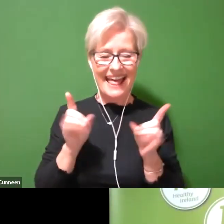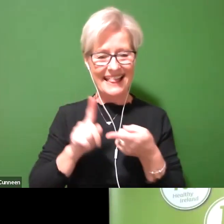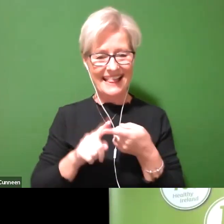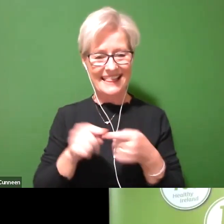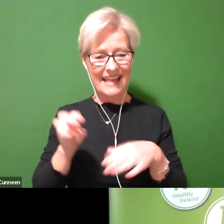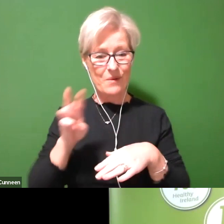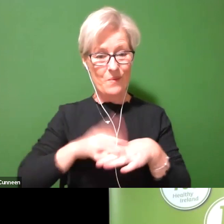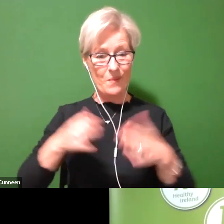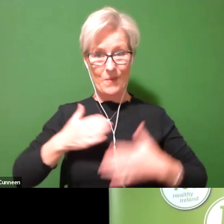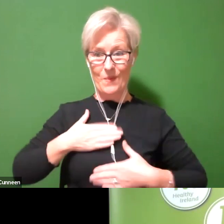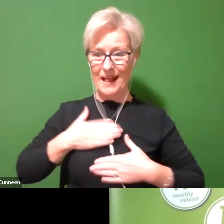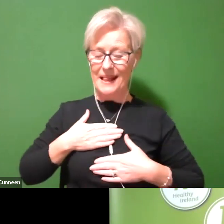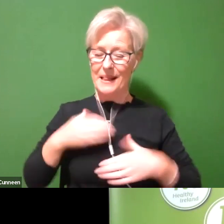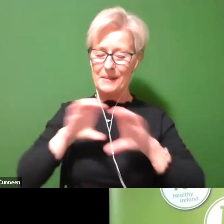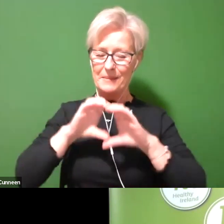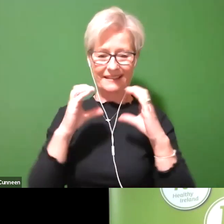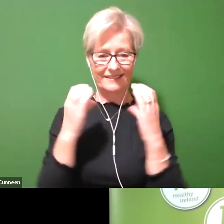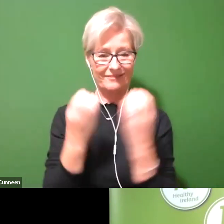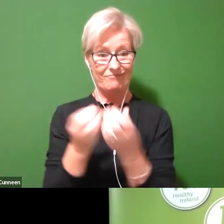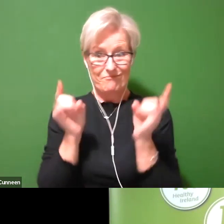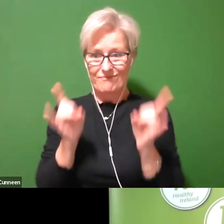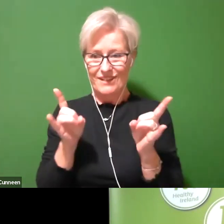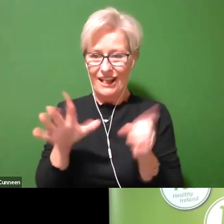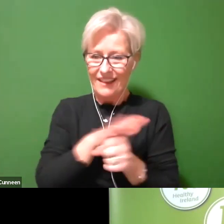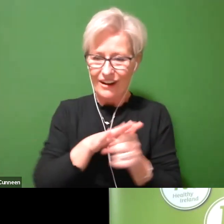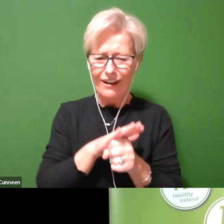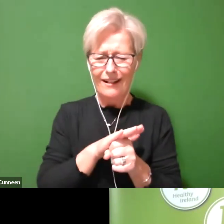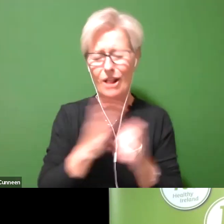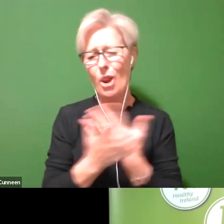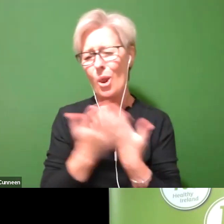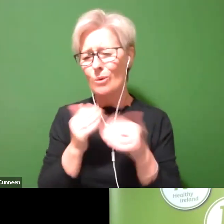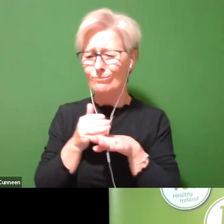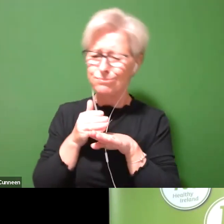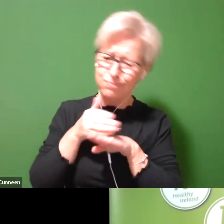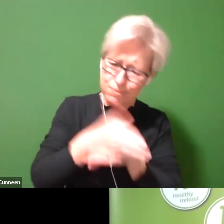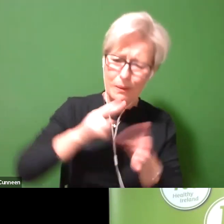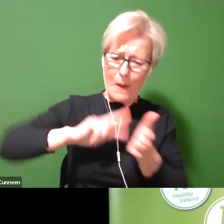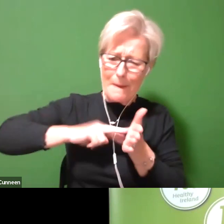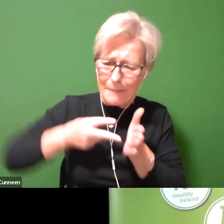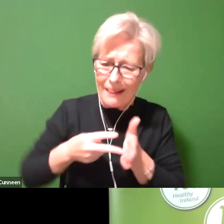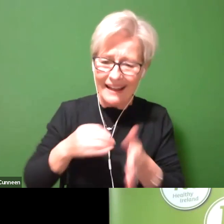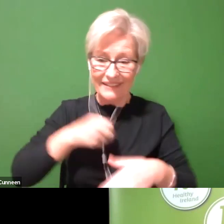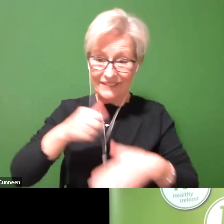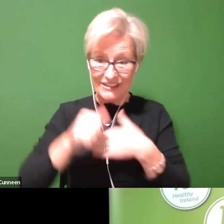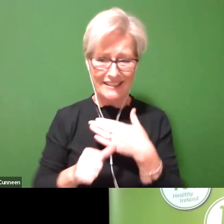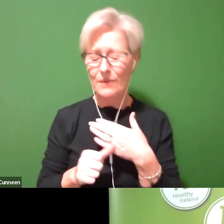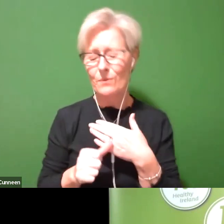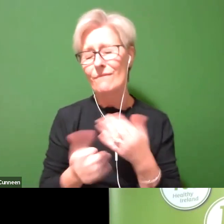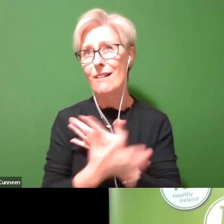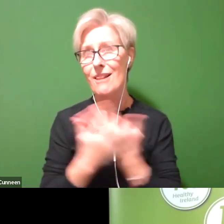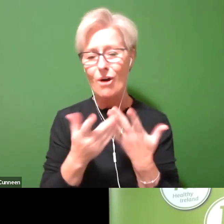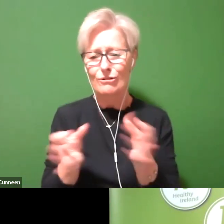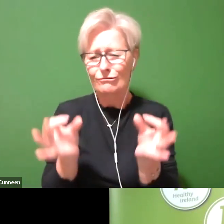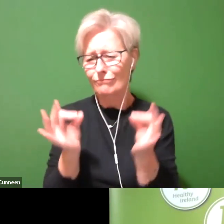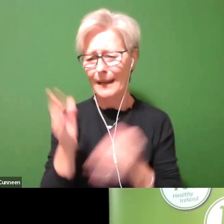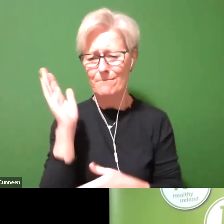evening. So a lot of work has gone into today, a lot of planning, and we have a lot of great speakers for you to